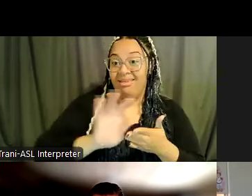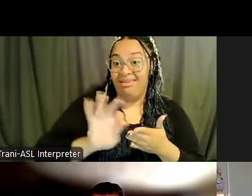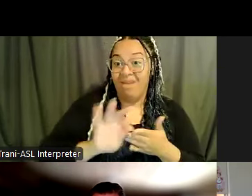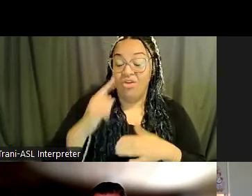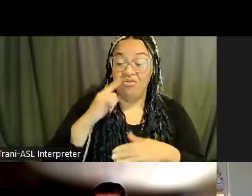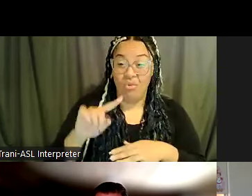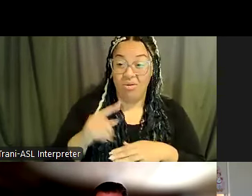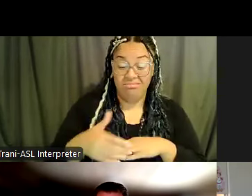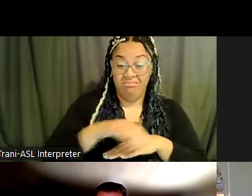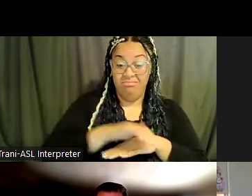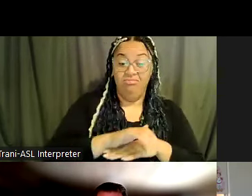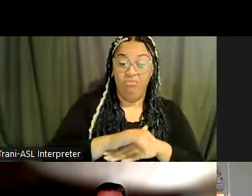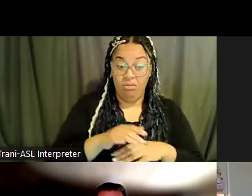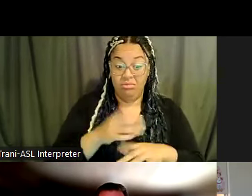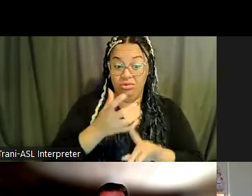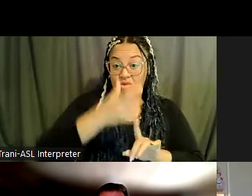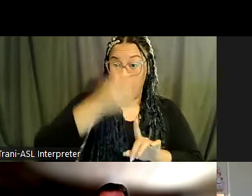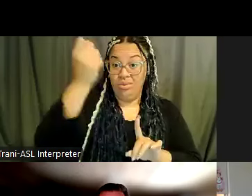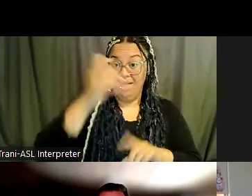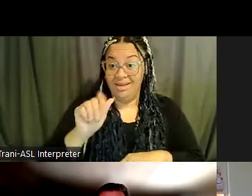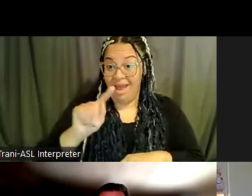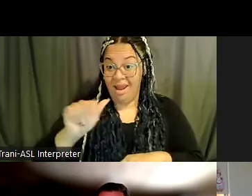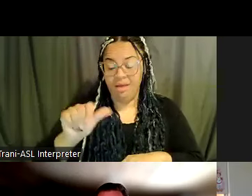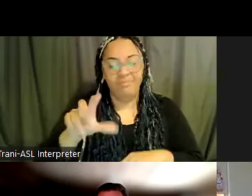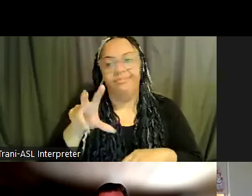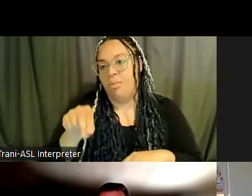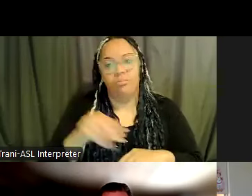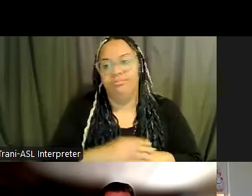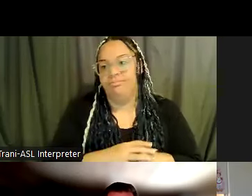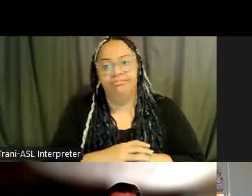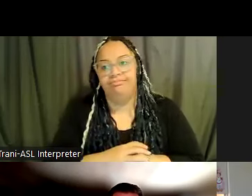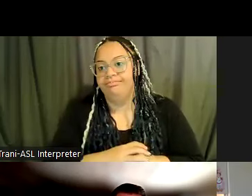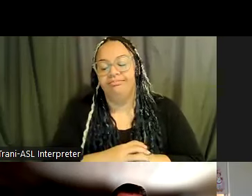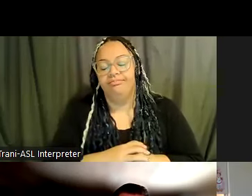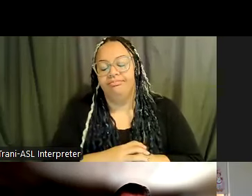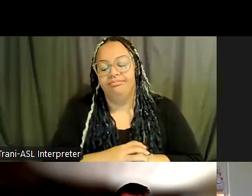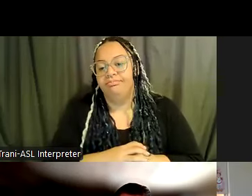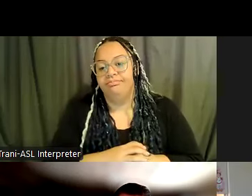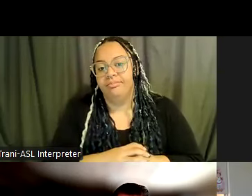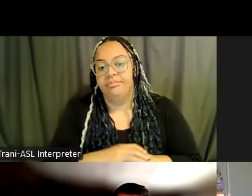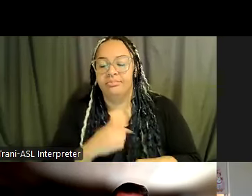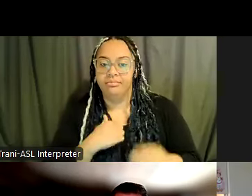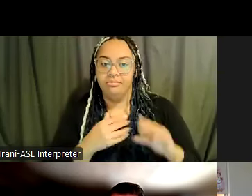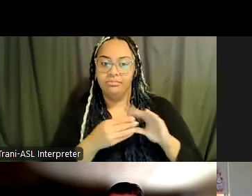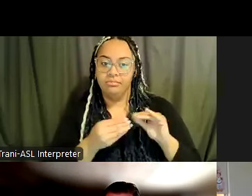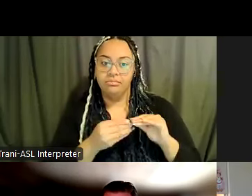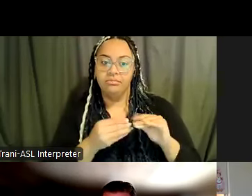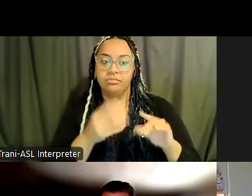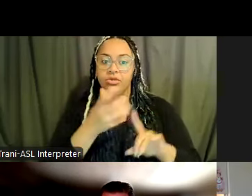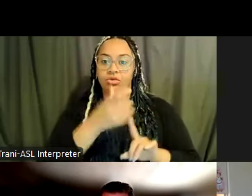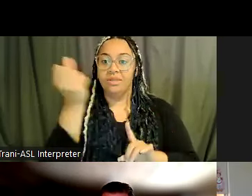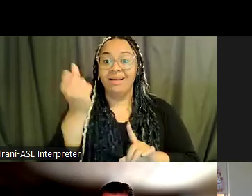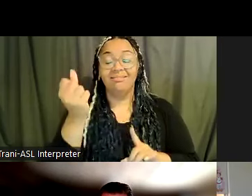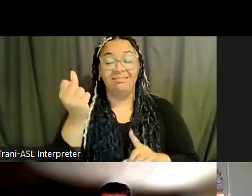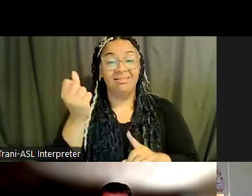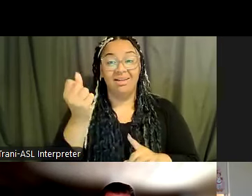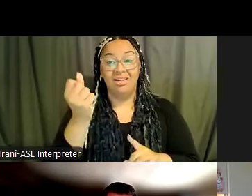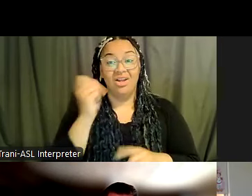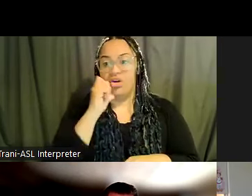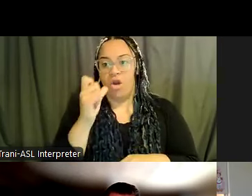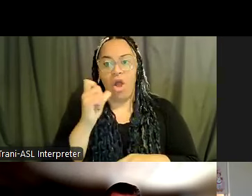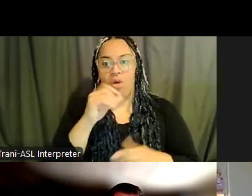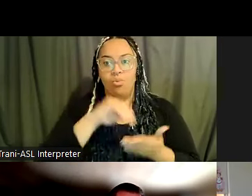data? No. There's a lot of suicides. I would argue suicides are largely underreported, even though our data is